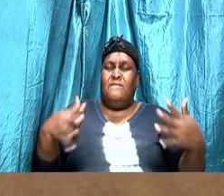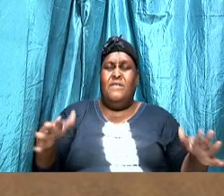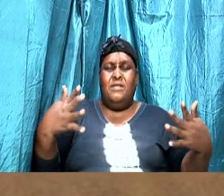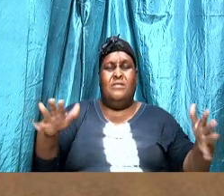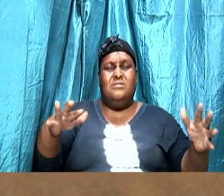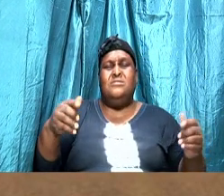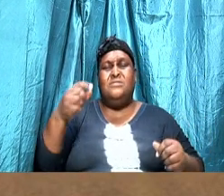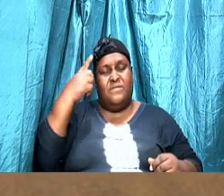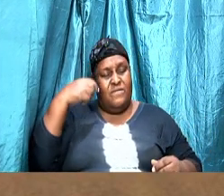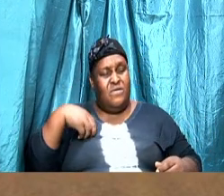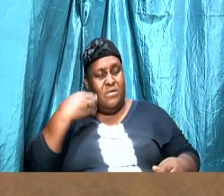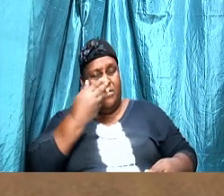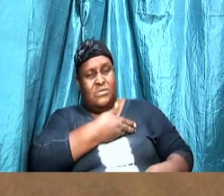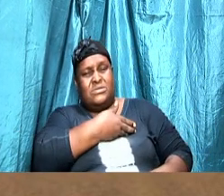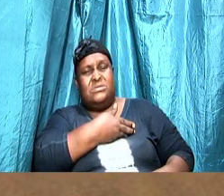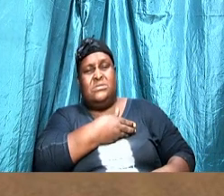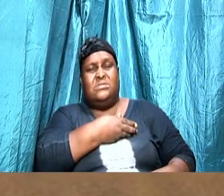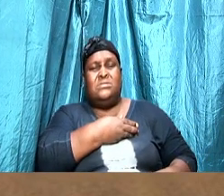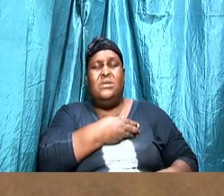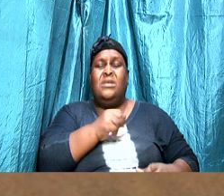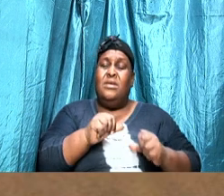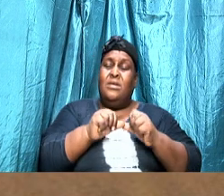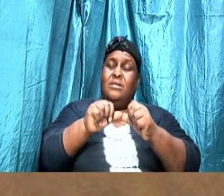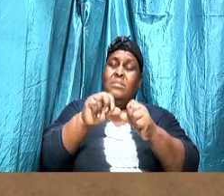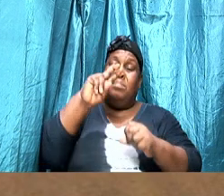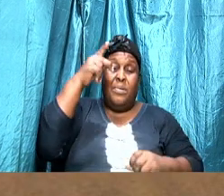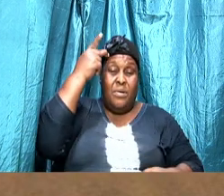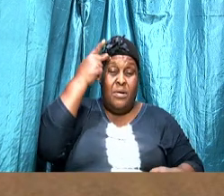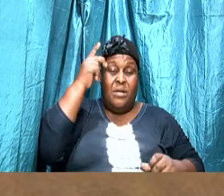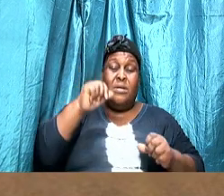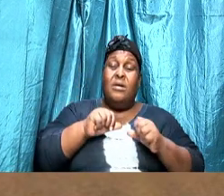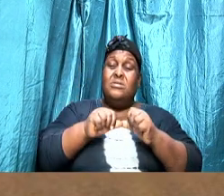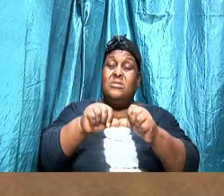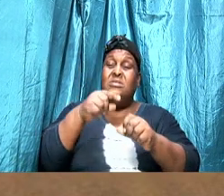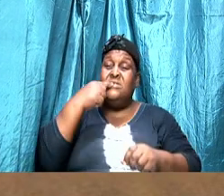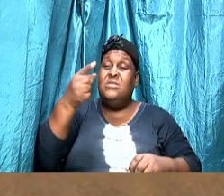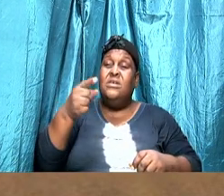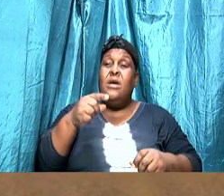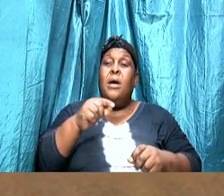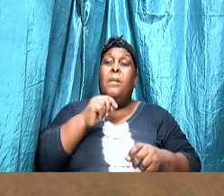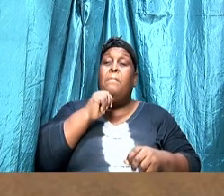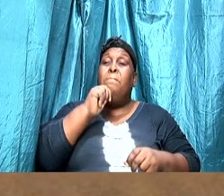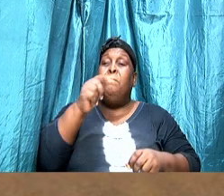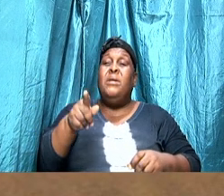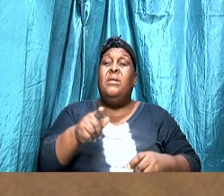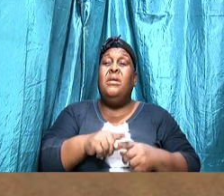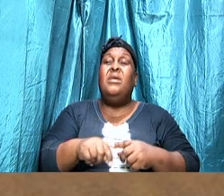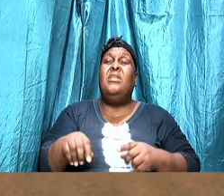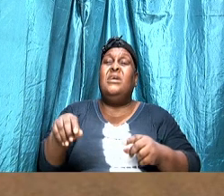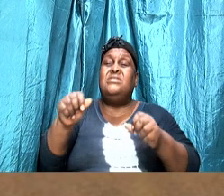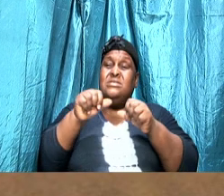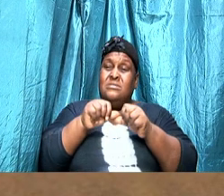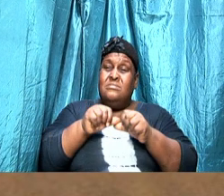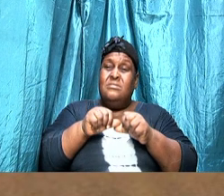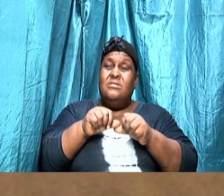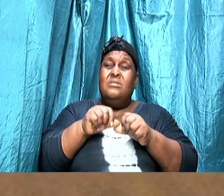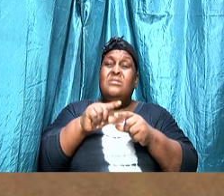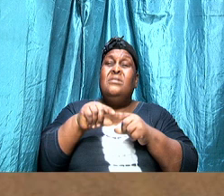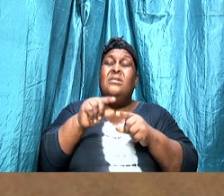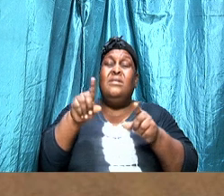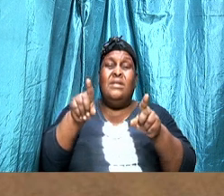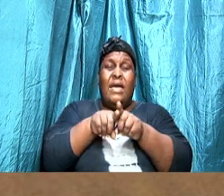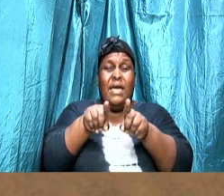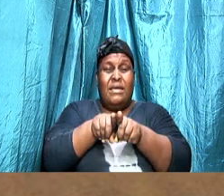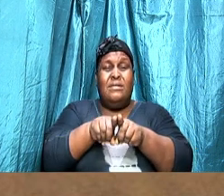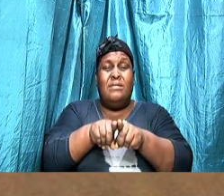for us. And he went on to say, and be not conformed to this world. And